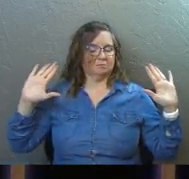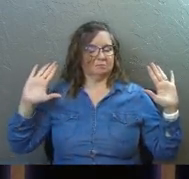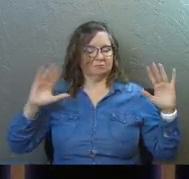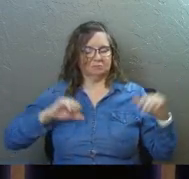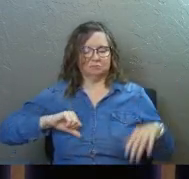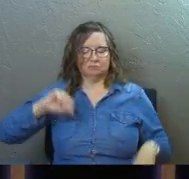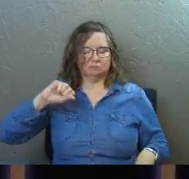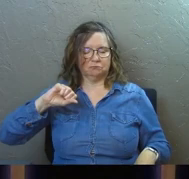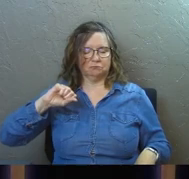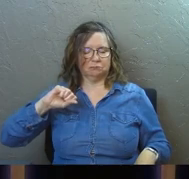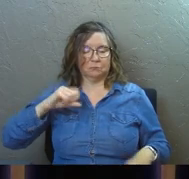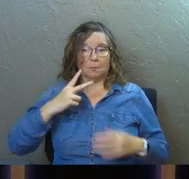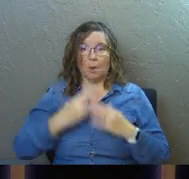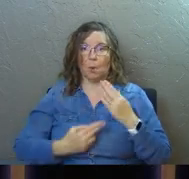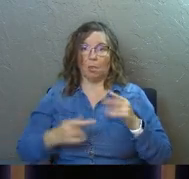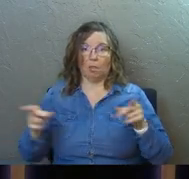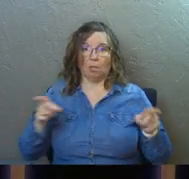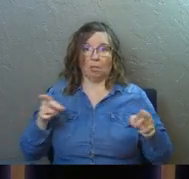And